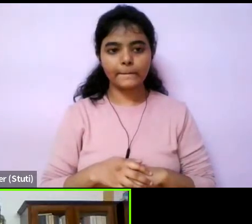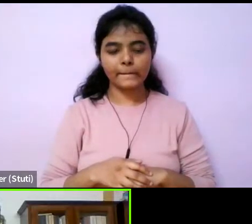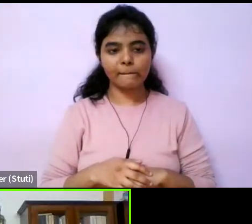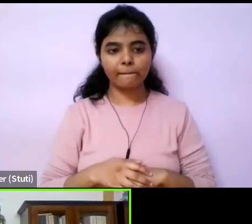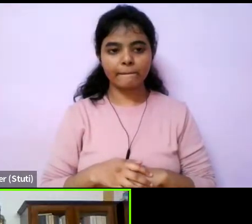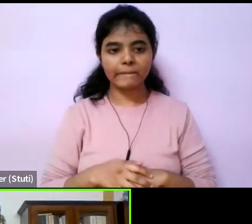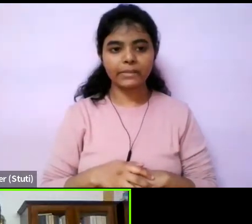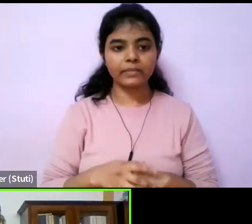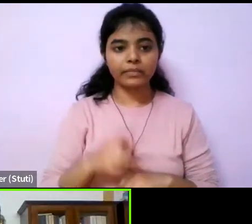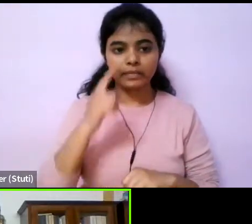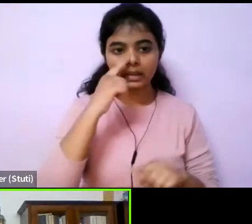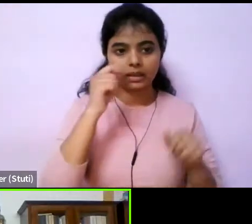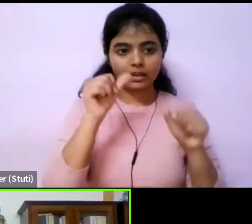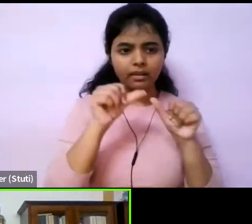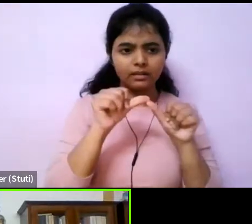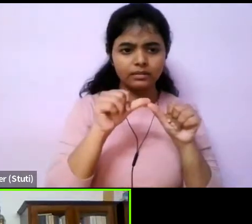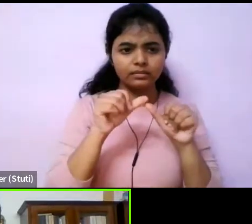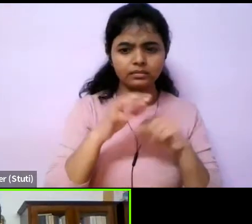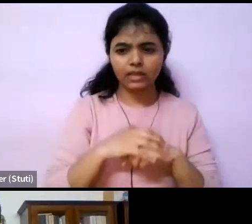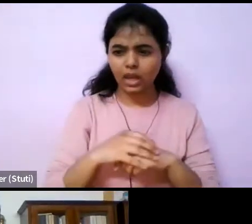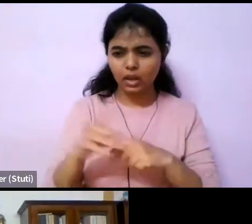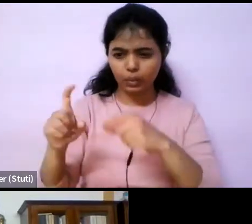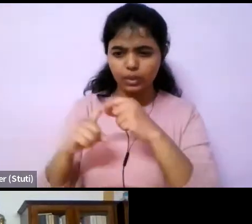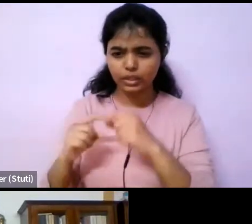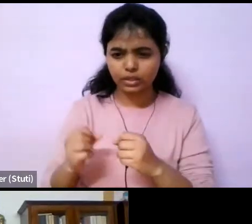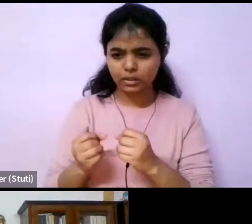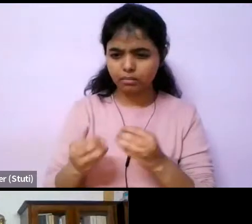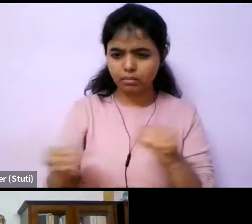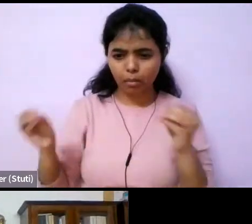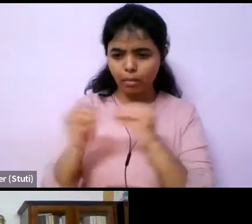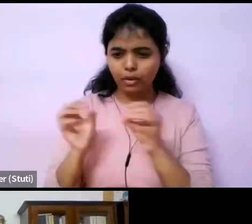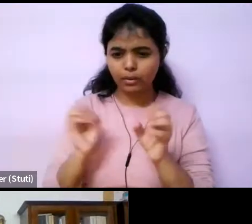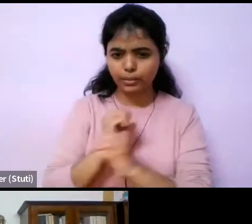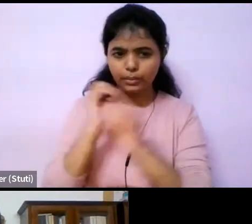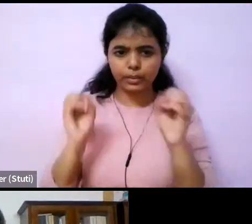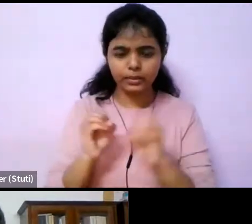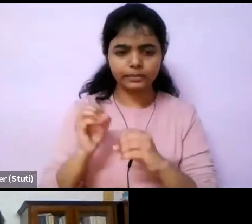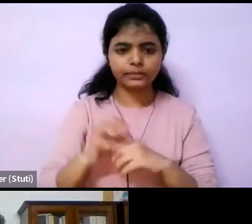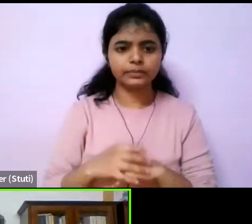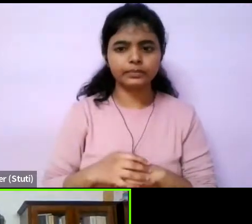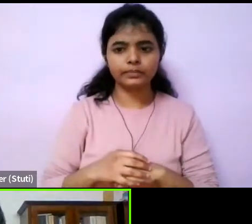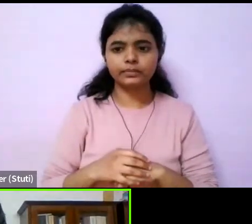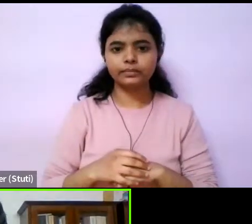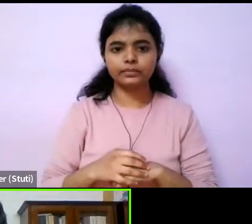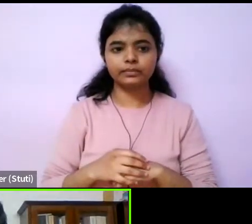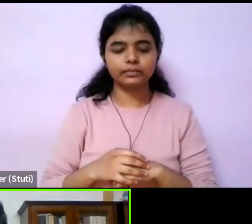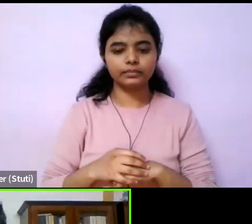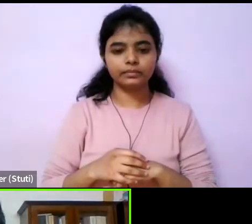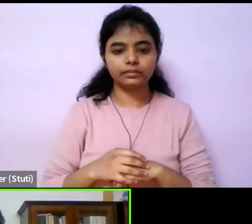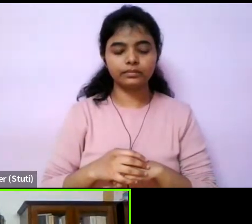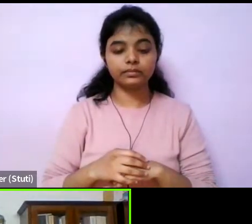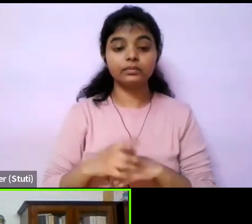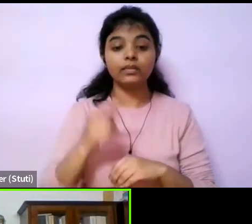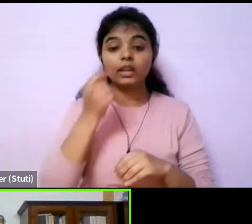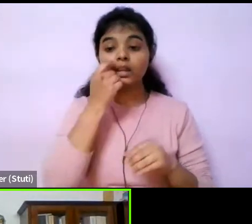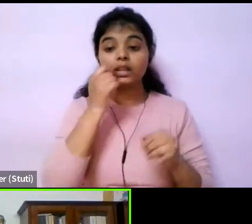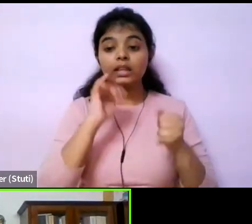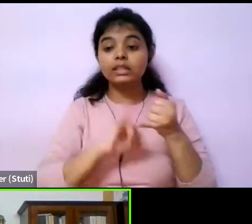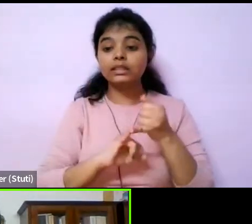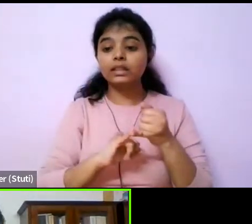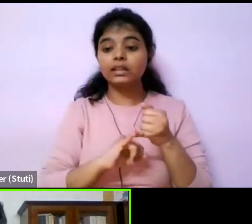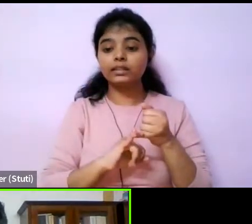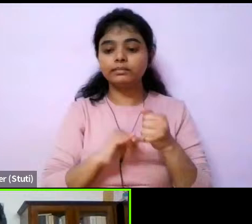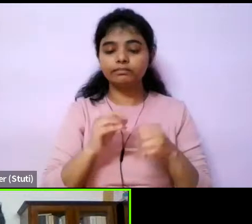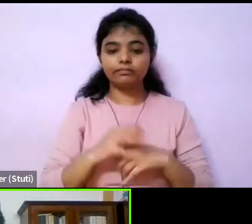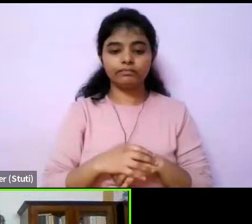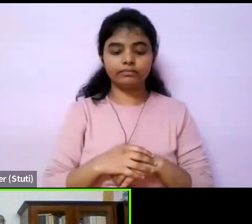Sandeep, I can't see any more questions over here. All right. So I'll just do a bit of a chair's duty in just kind